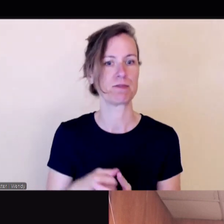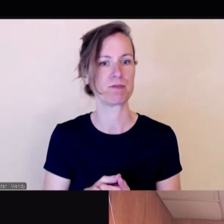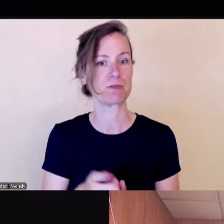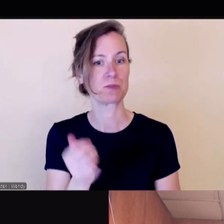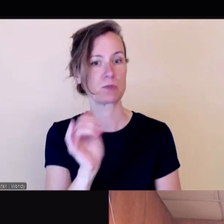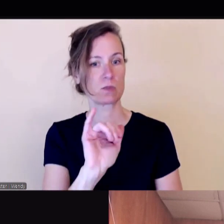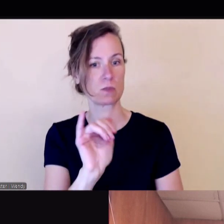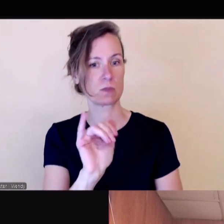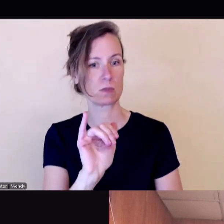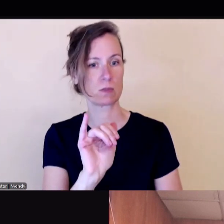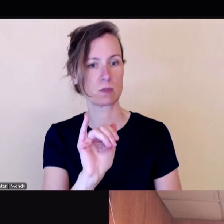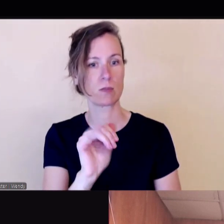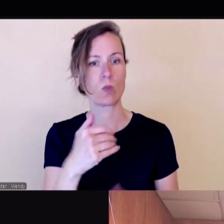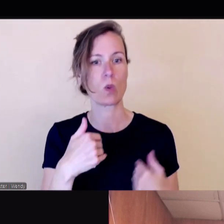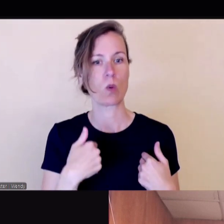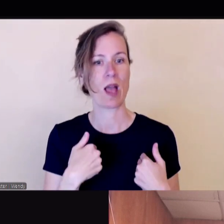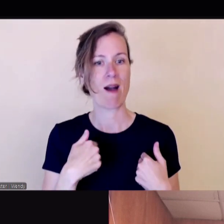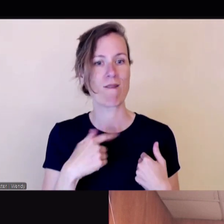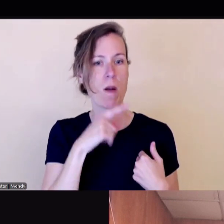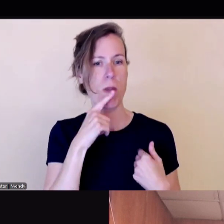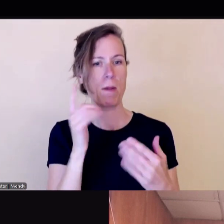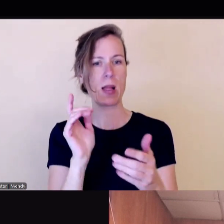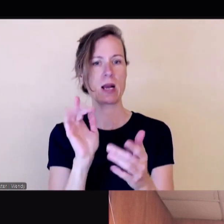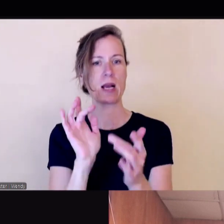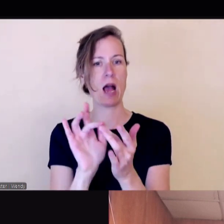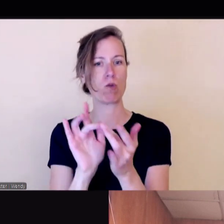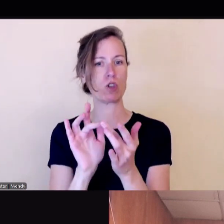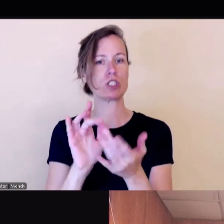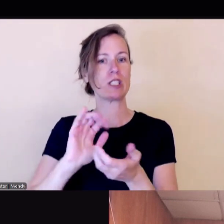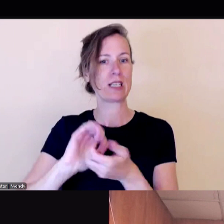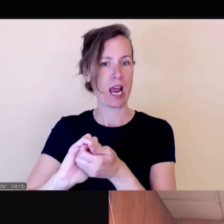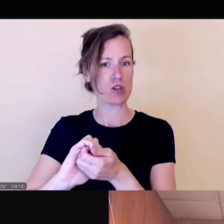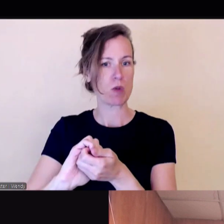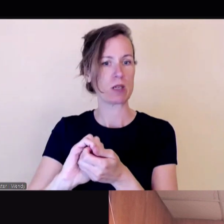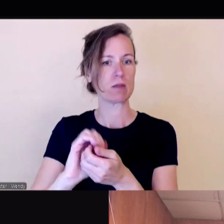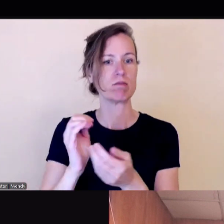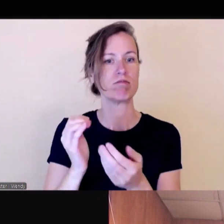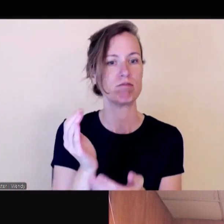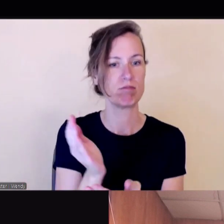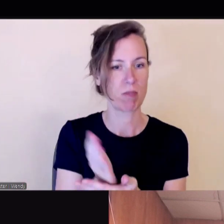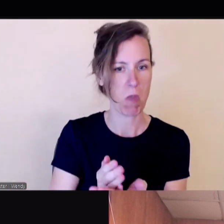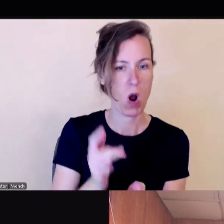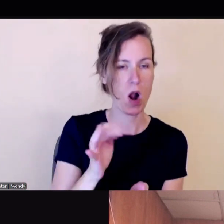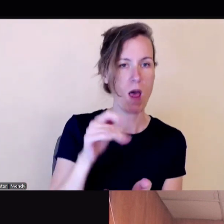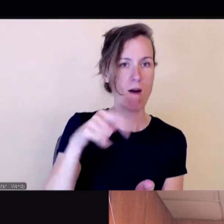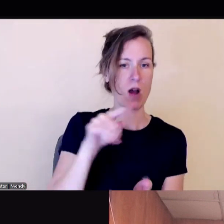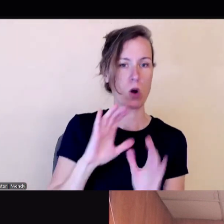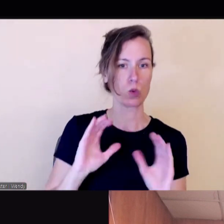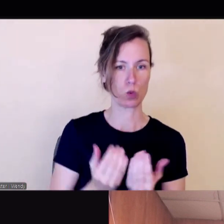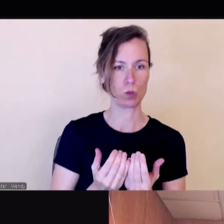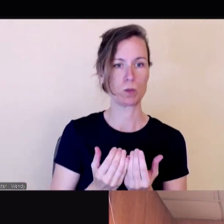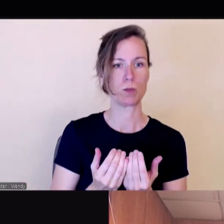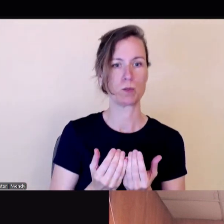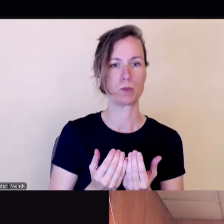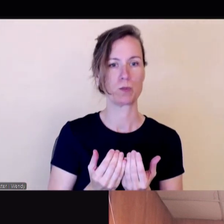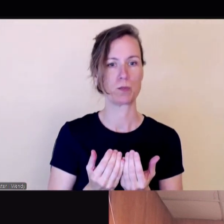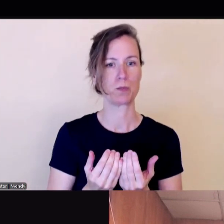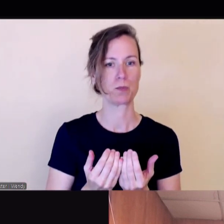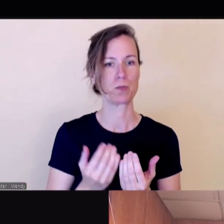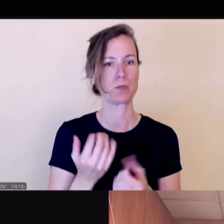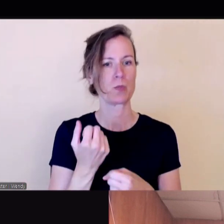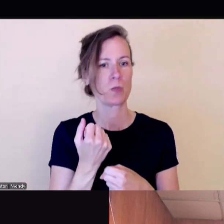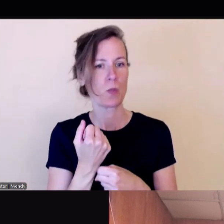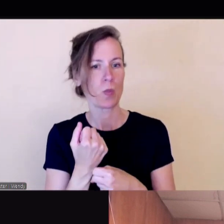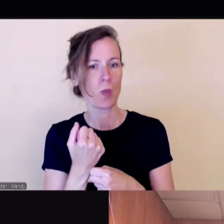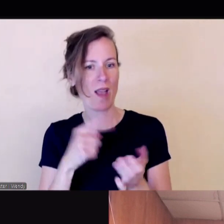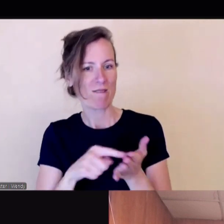investigations happening after discrimination has already occurred. With our public outreach and engagement, we're trying to end discrimination before it begins. So